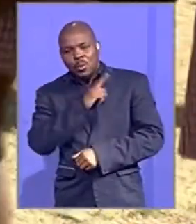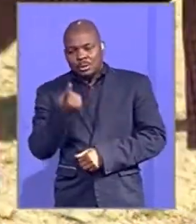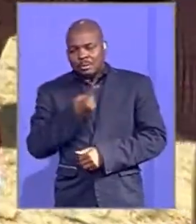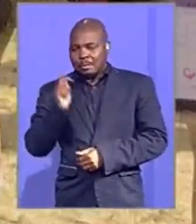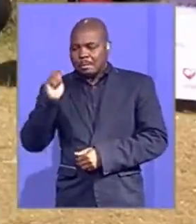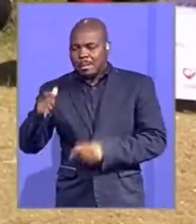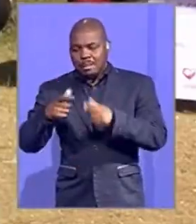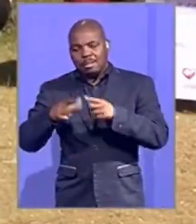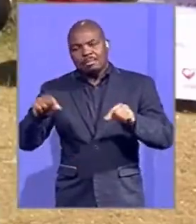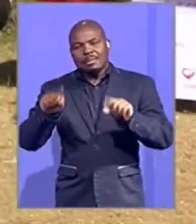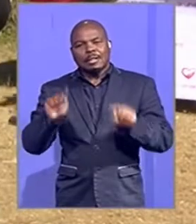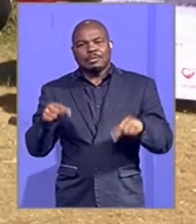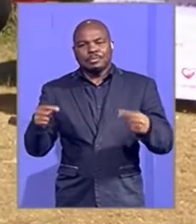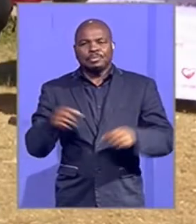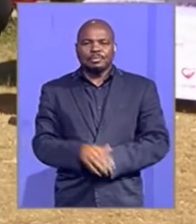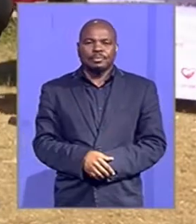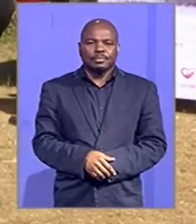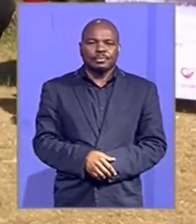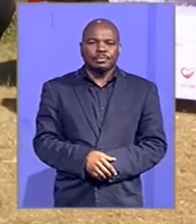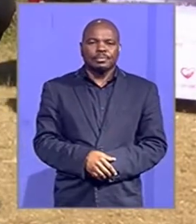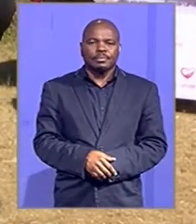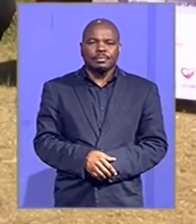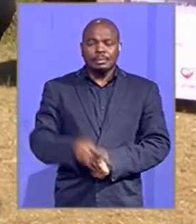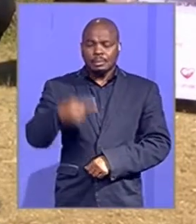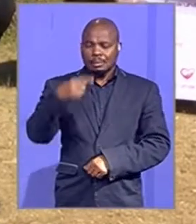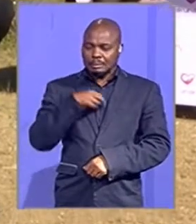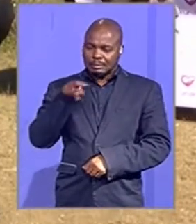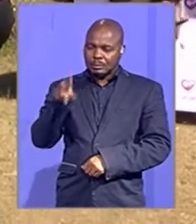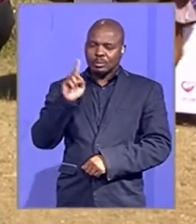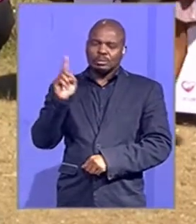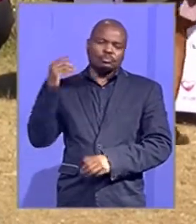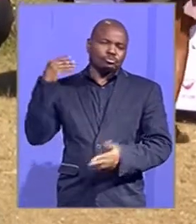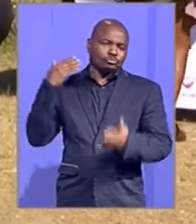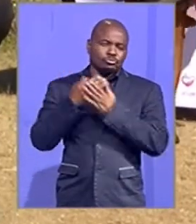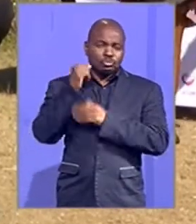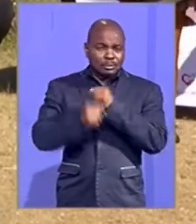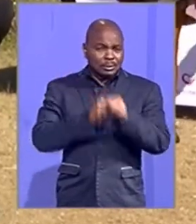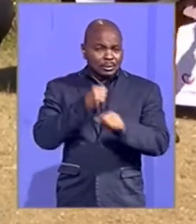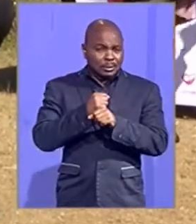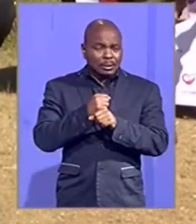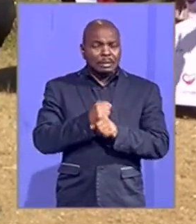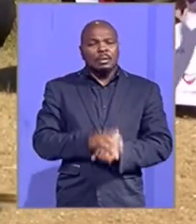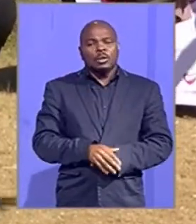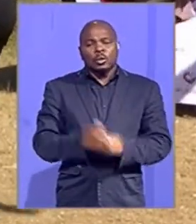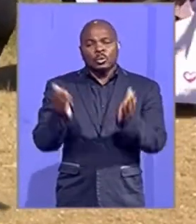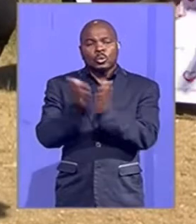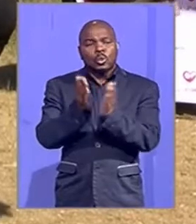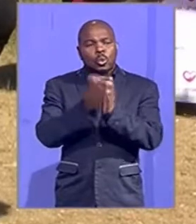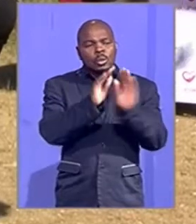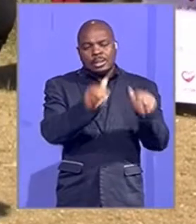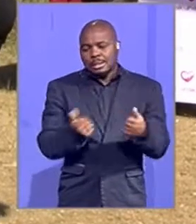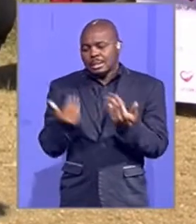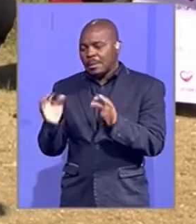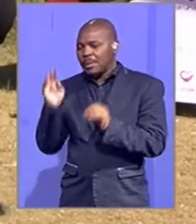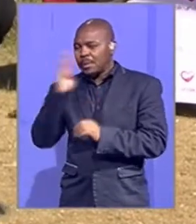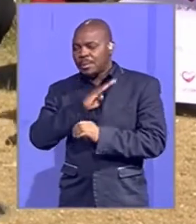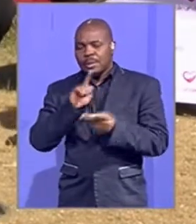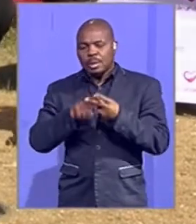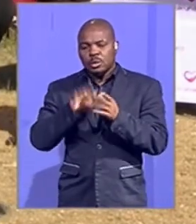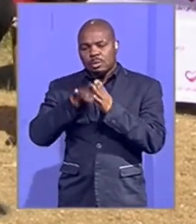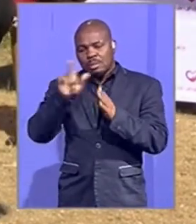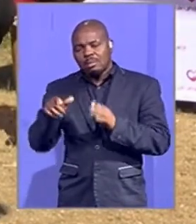lehlapo. What I've experienced years back, there were no suppliers to our school. Then I used to find that they